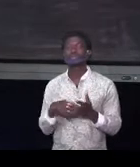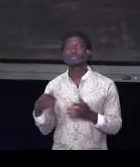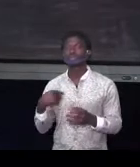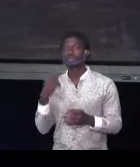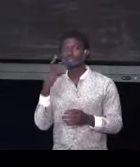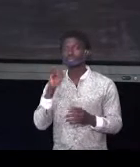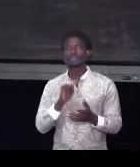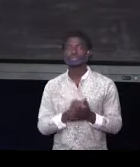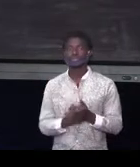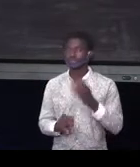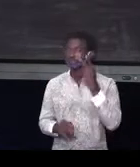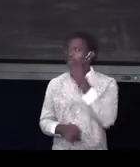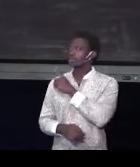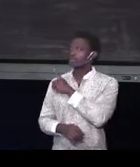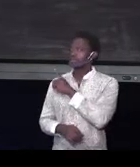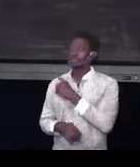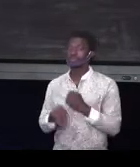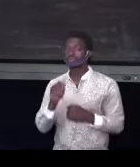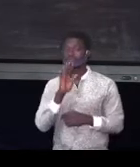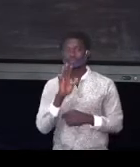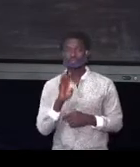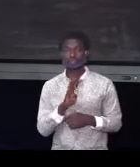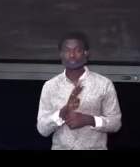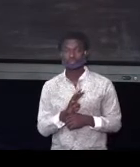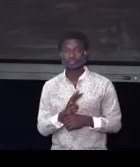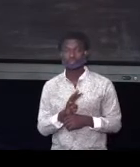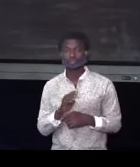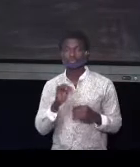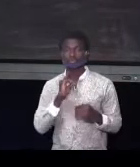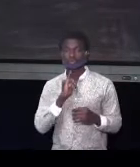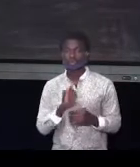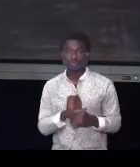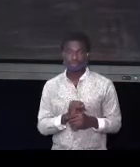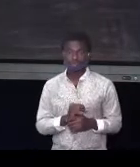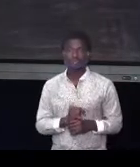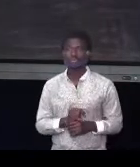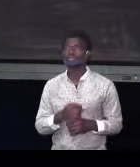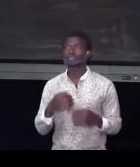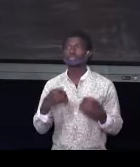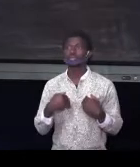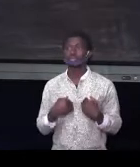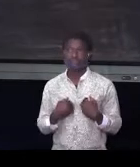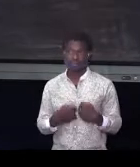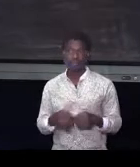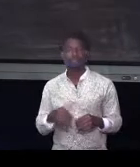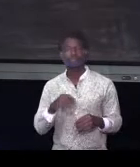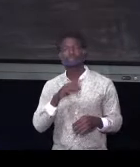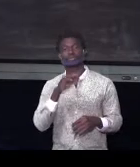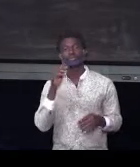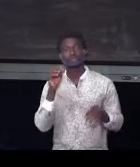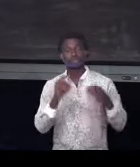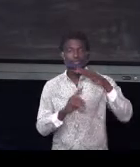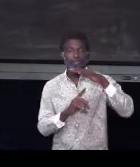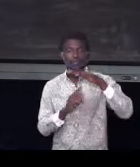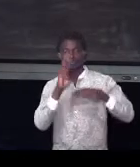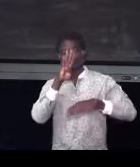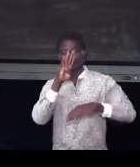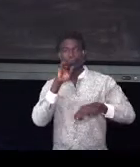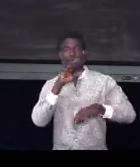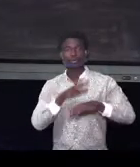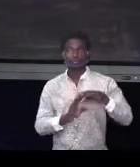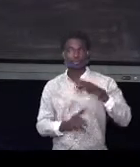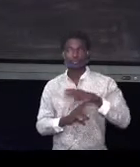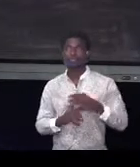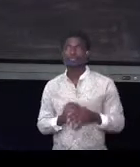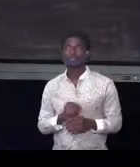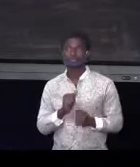that 54 expressed as a product of prime is 2 having a power of 1 and 3 coming 3 times. And 72 is 2 in 3 places, 3 in